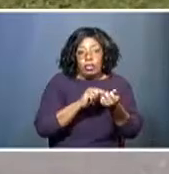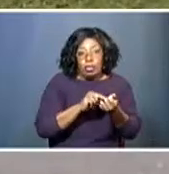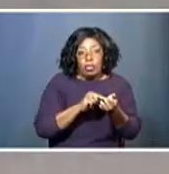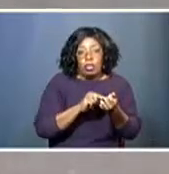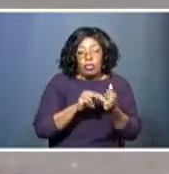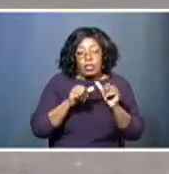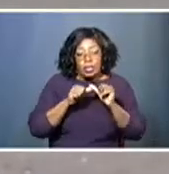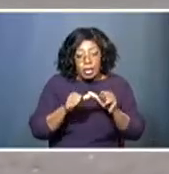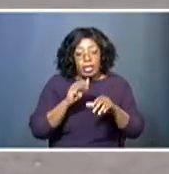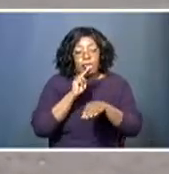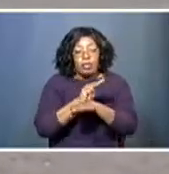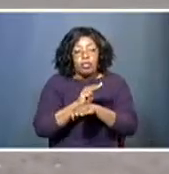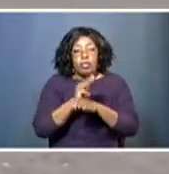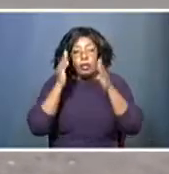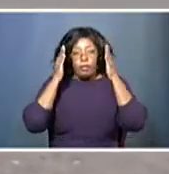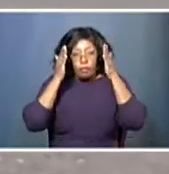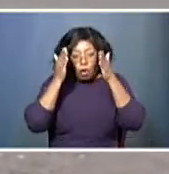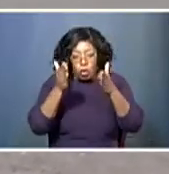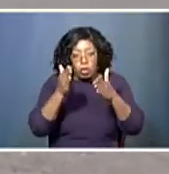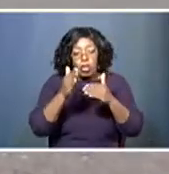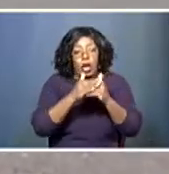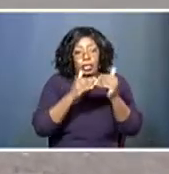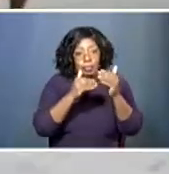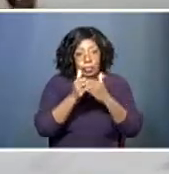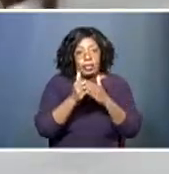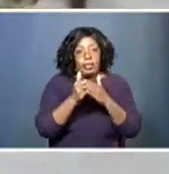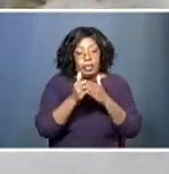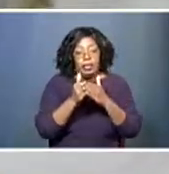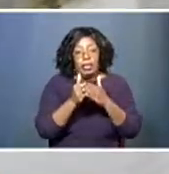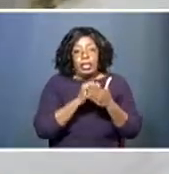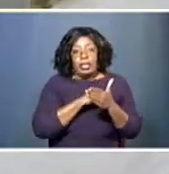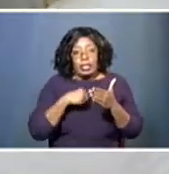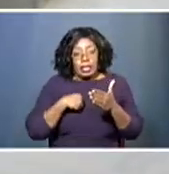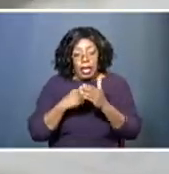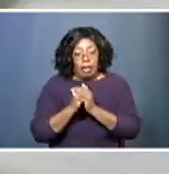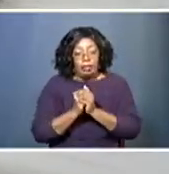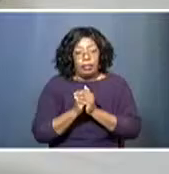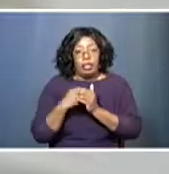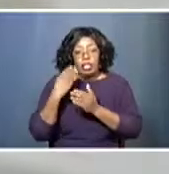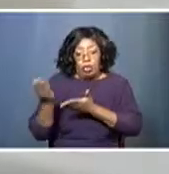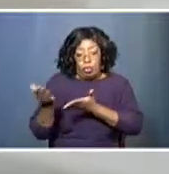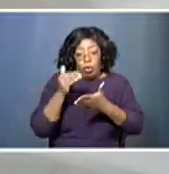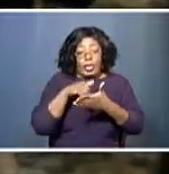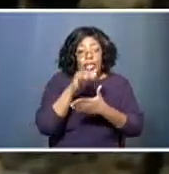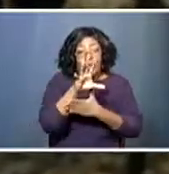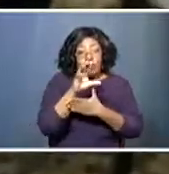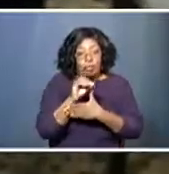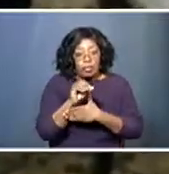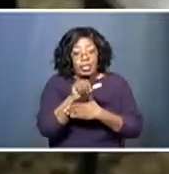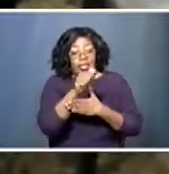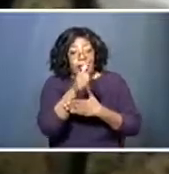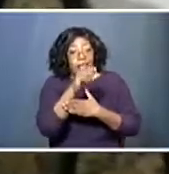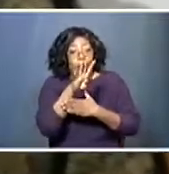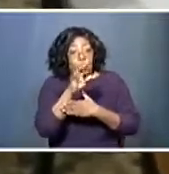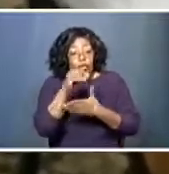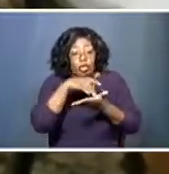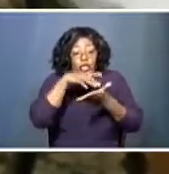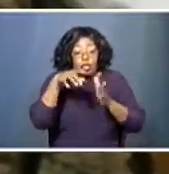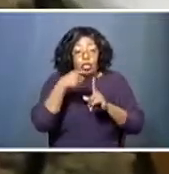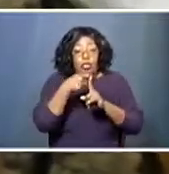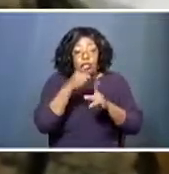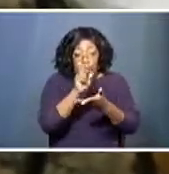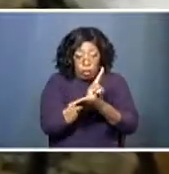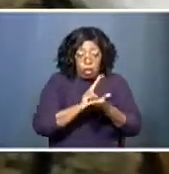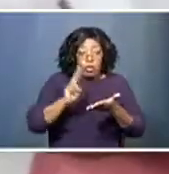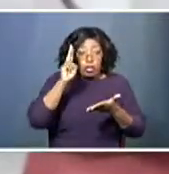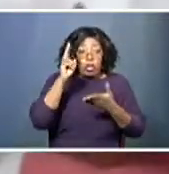focused on building capacity within the healthcare system. We brought in 50. There's another 40 students from the University